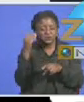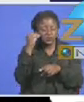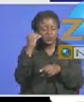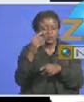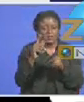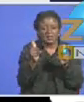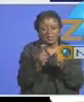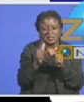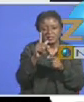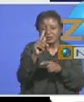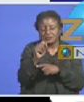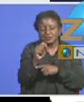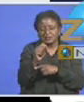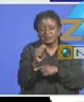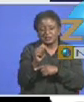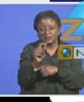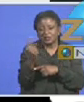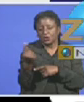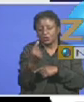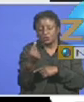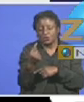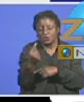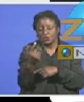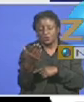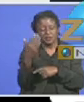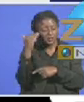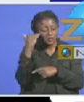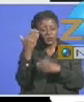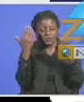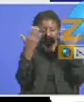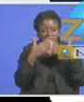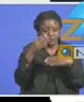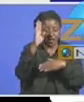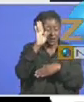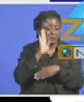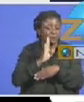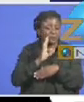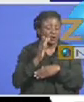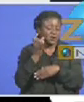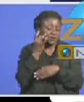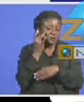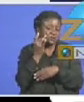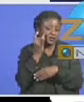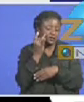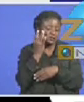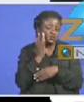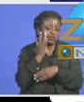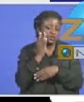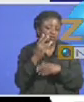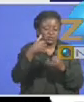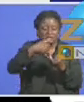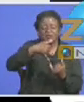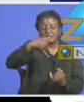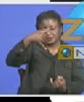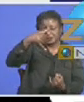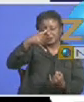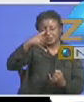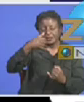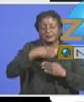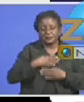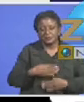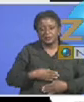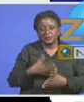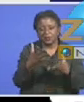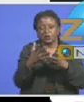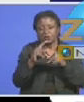only characteristics given by police, the suspect is of dark brown complexion with a slim build. Now, police also want to